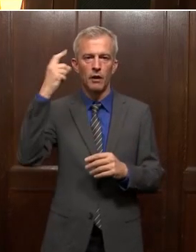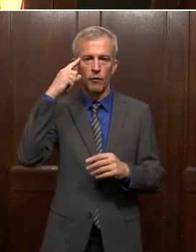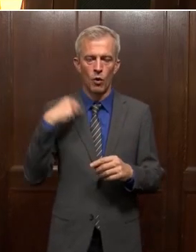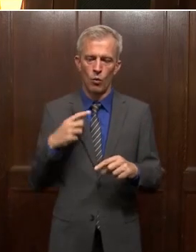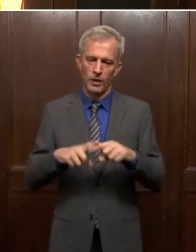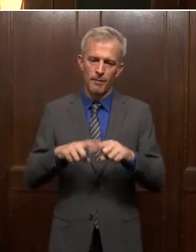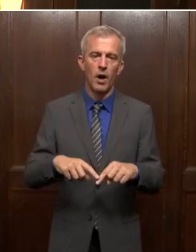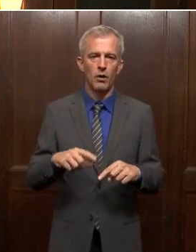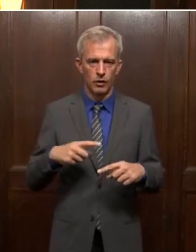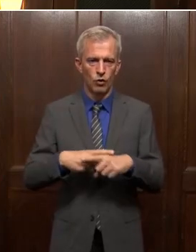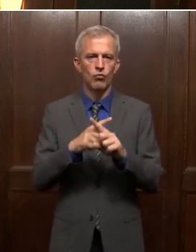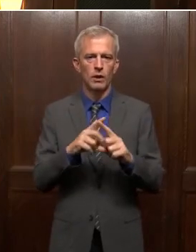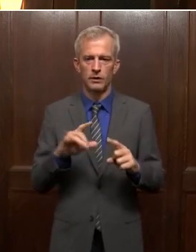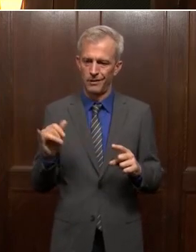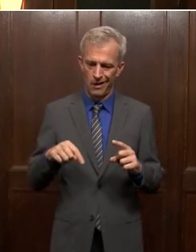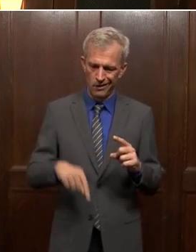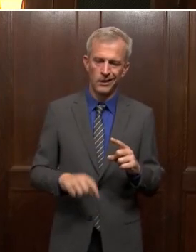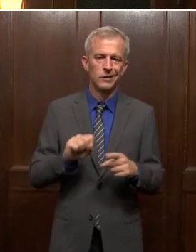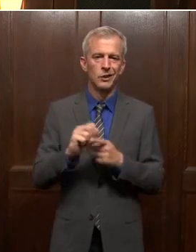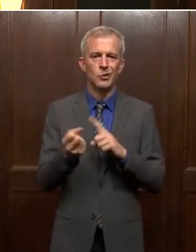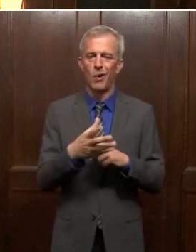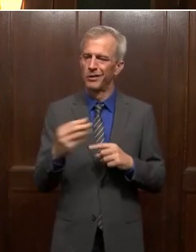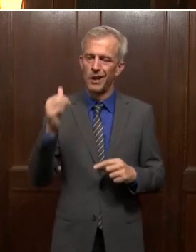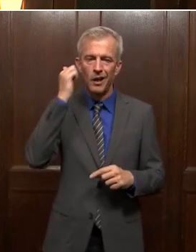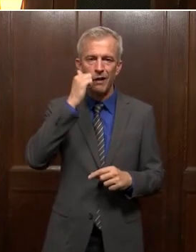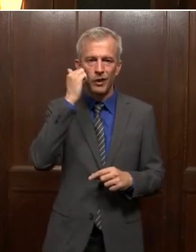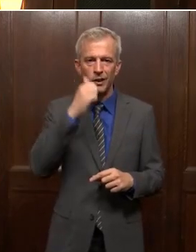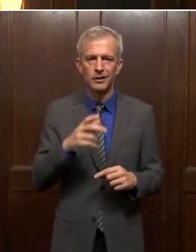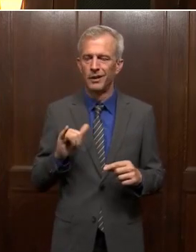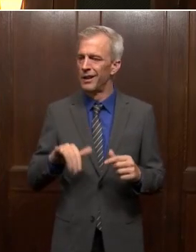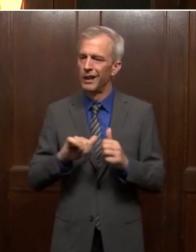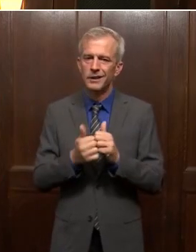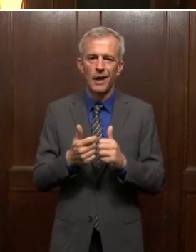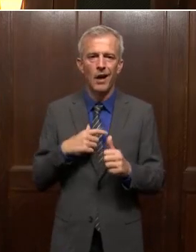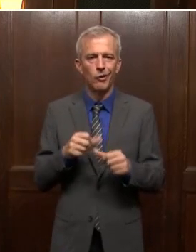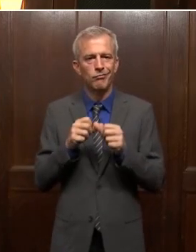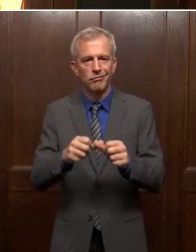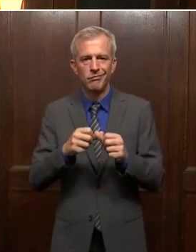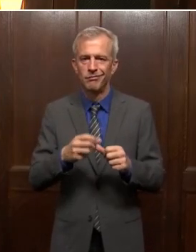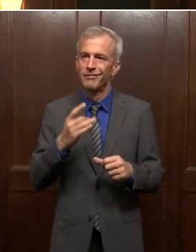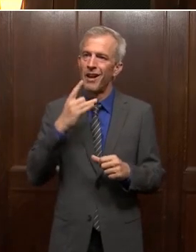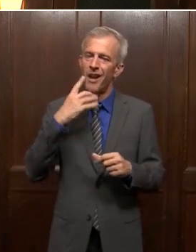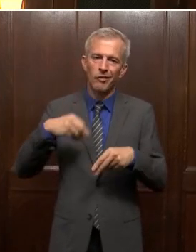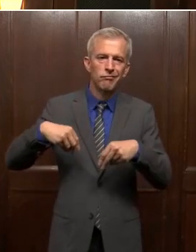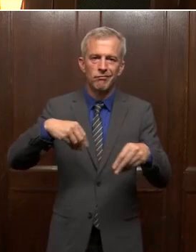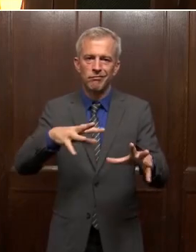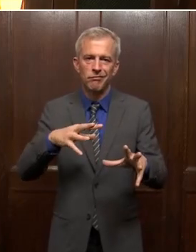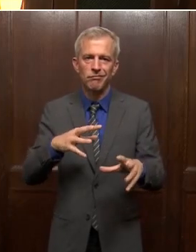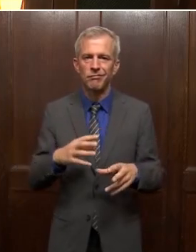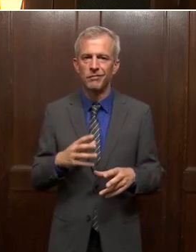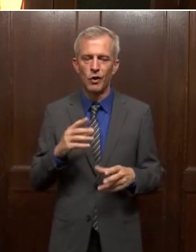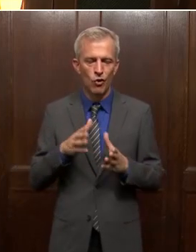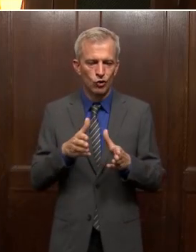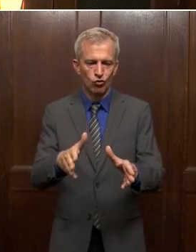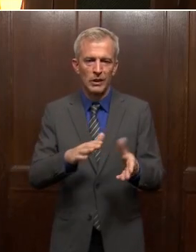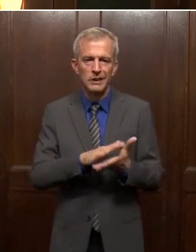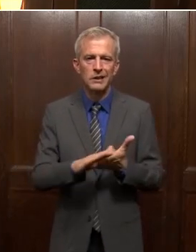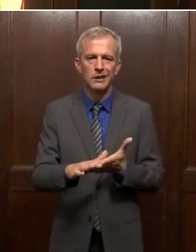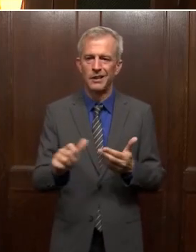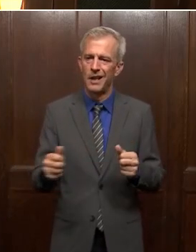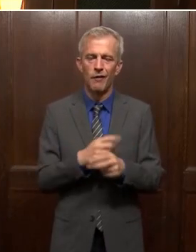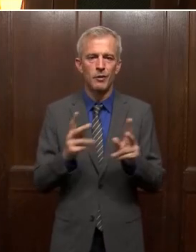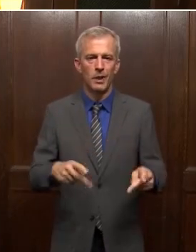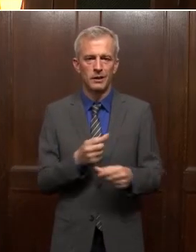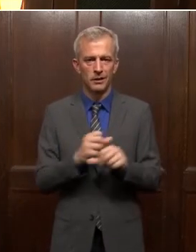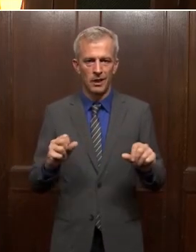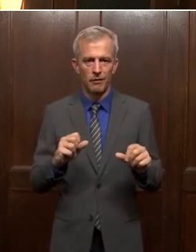this and every other day. It's how we'll keep the lights on, the water flowing, the streets clean, and everyone safe. When